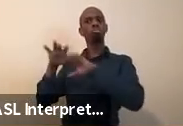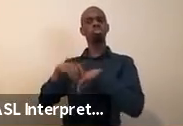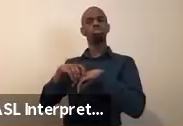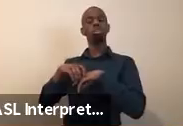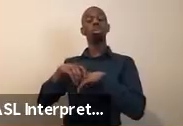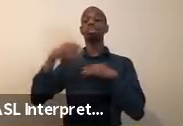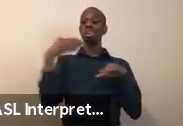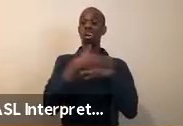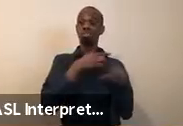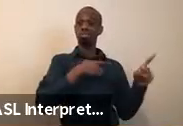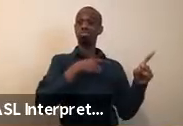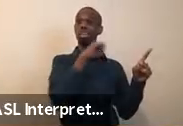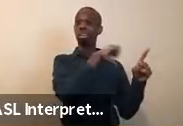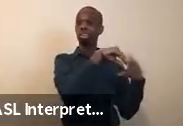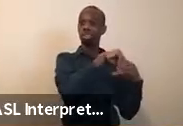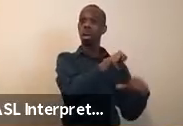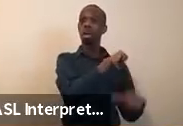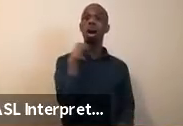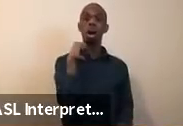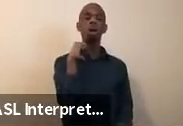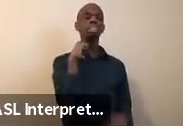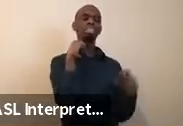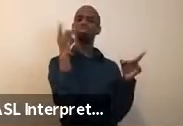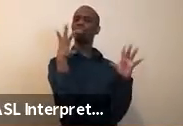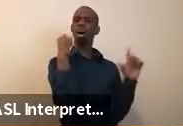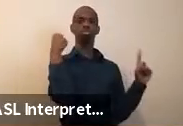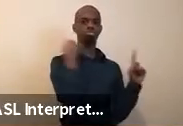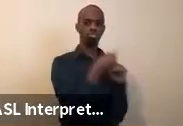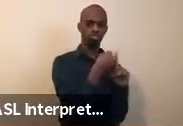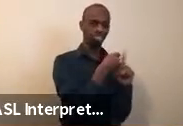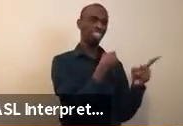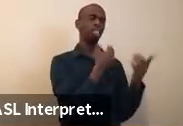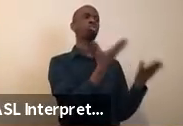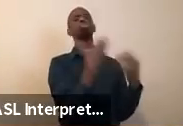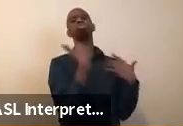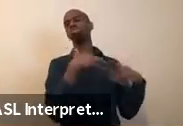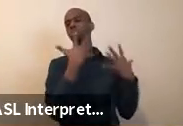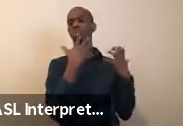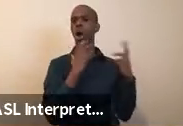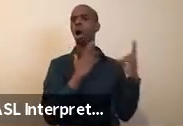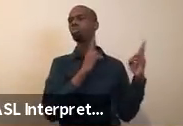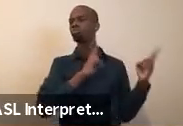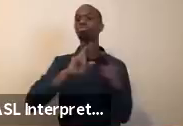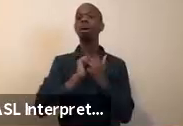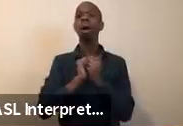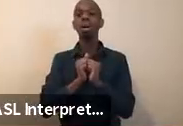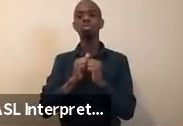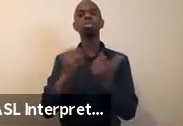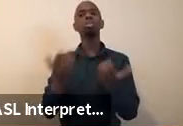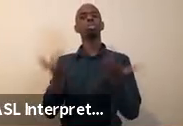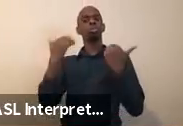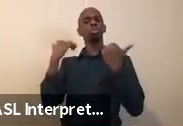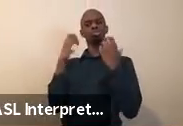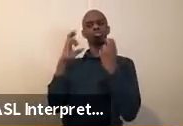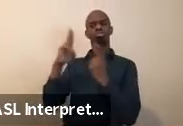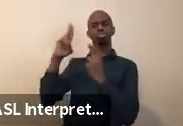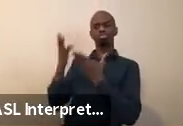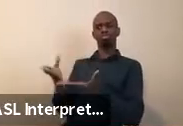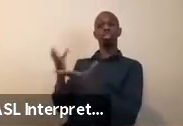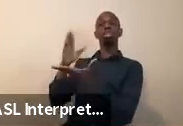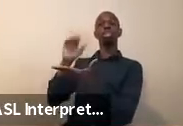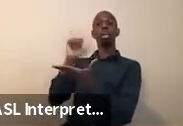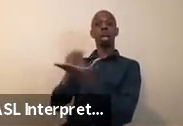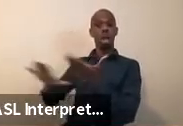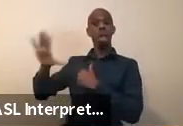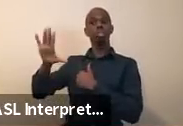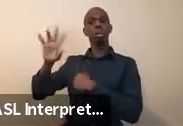new to the Asian American Writers Workshop, welcome. We are a nonprofit organization dedicated to uplifting Asian diasporic